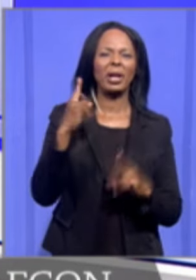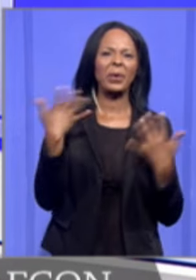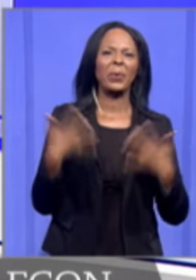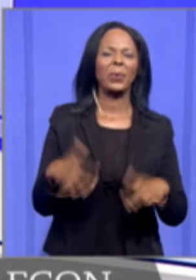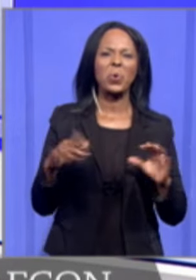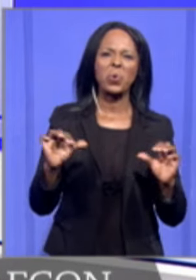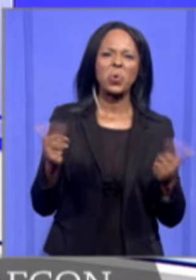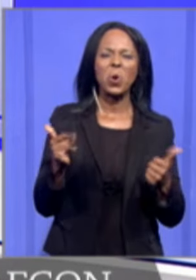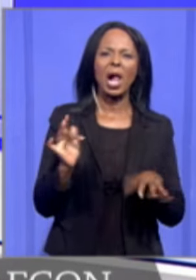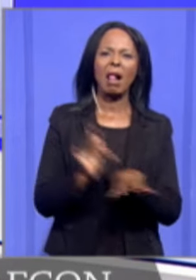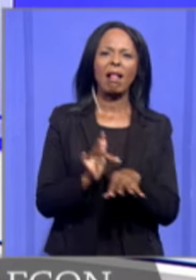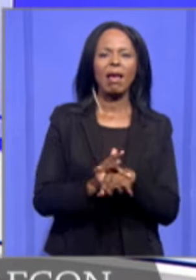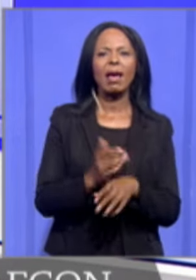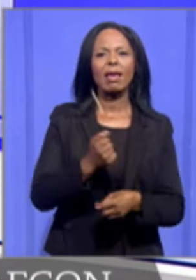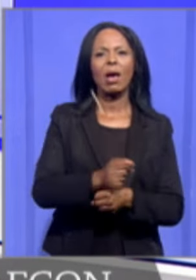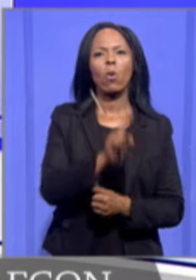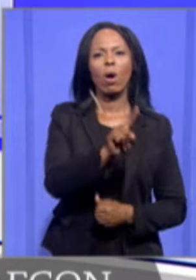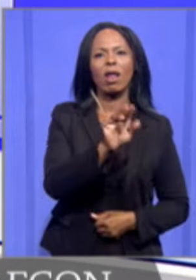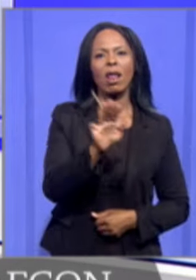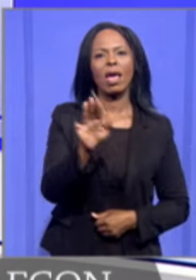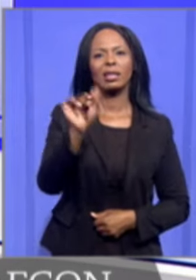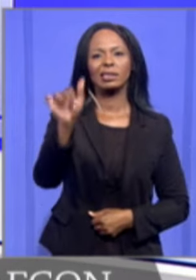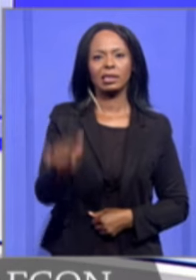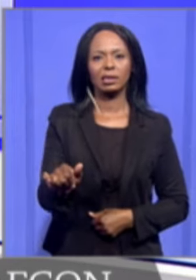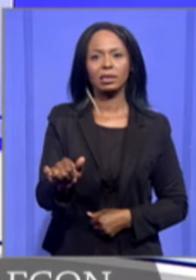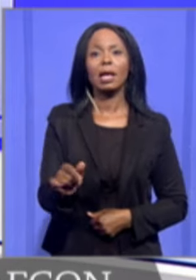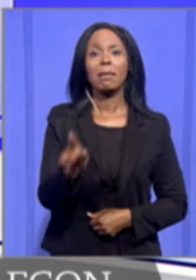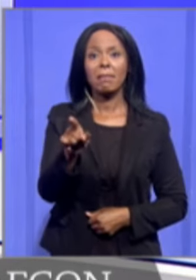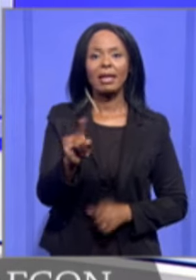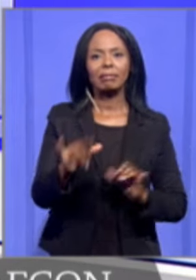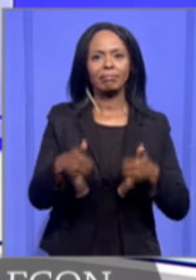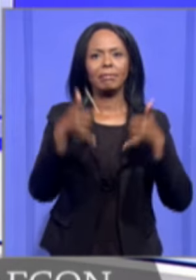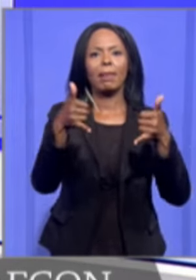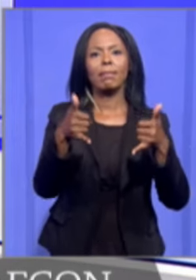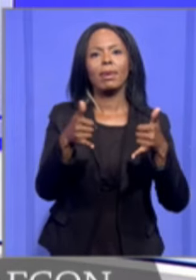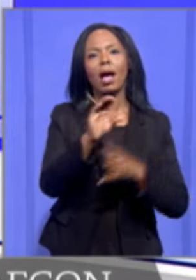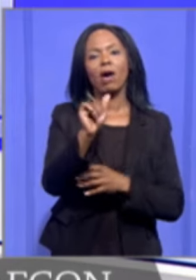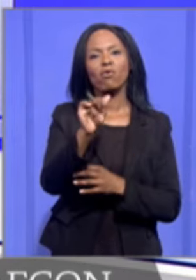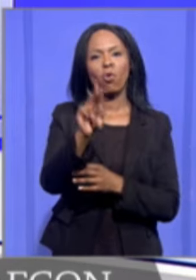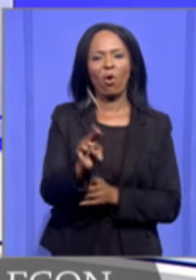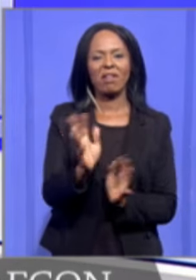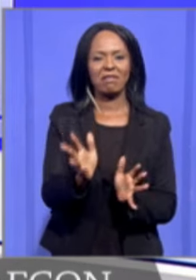ka ngwaga wa 1996 fa ba ne ba tsaya sekgele se sa AFCON.